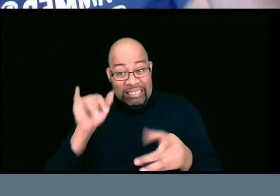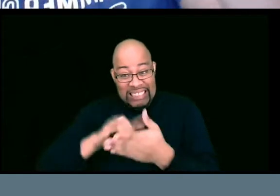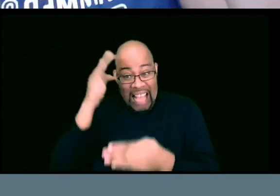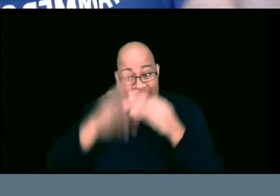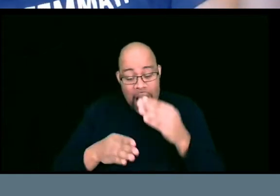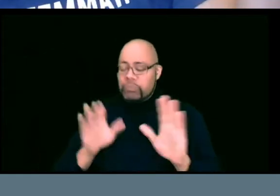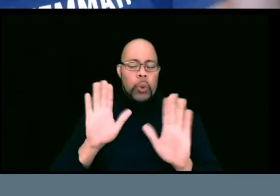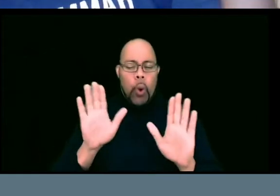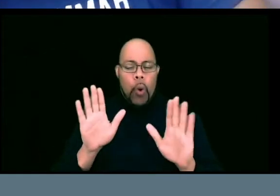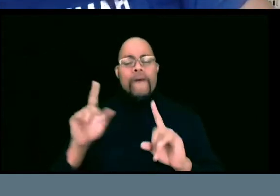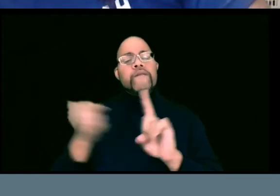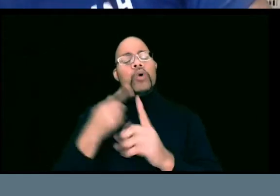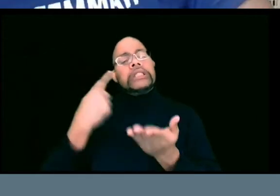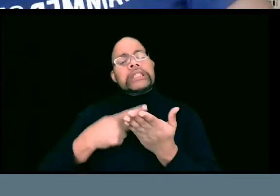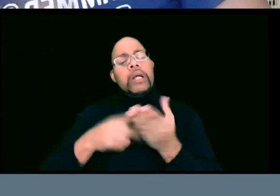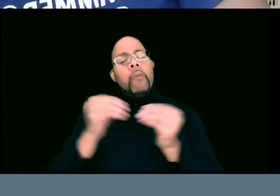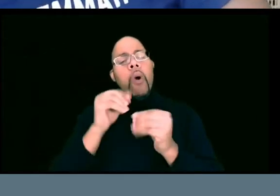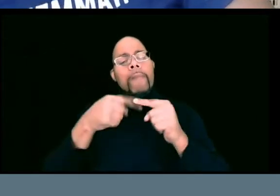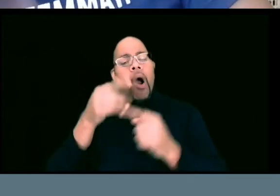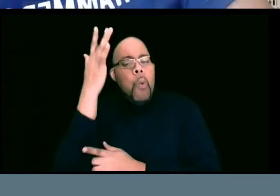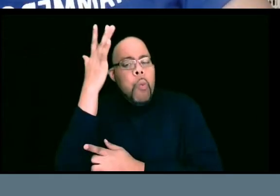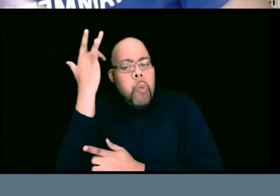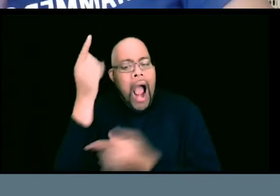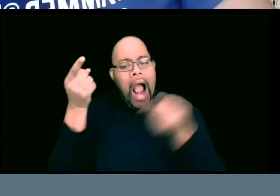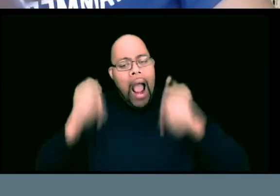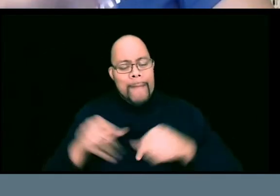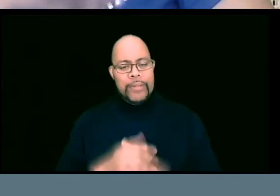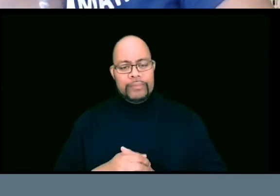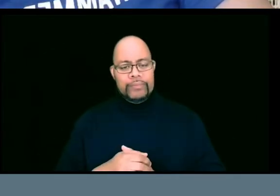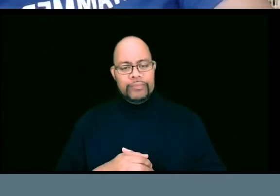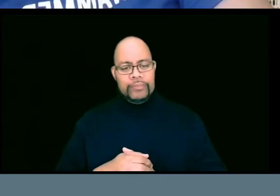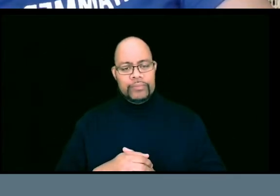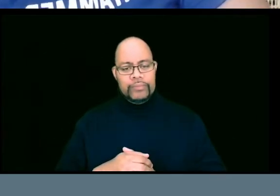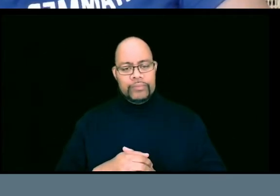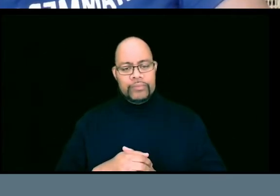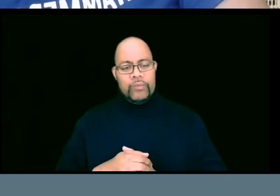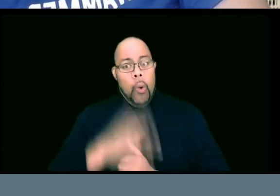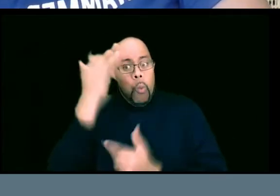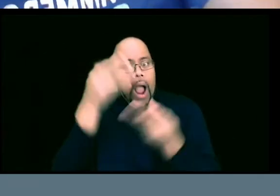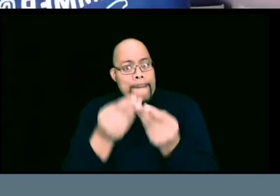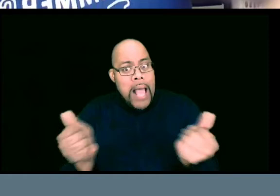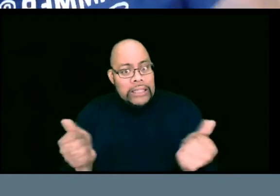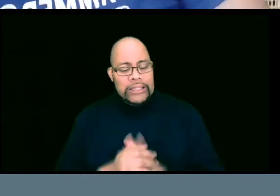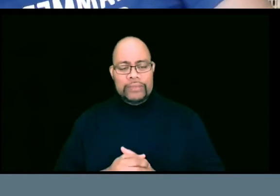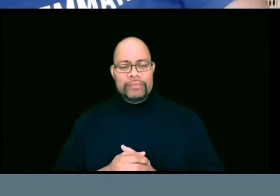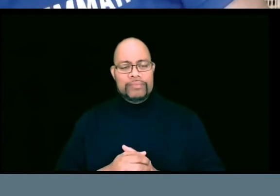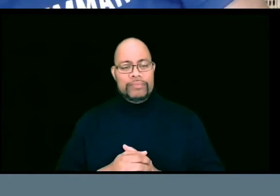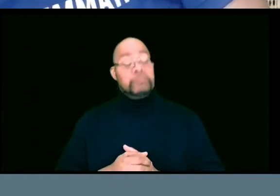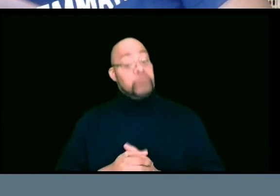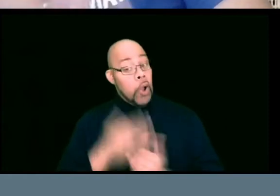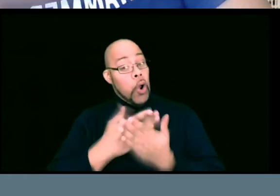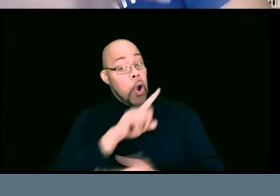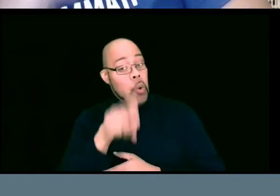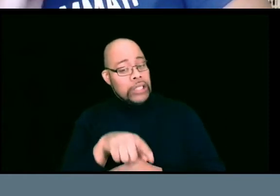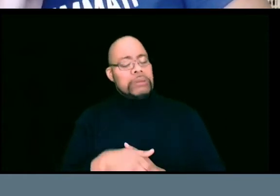all doomed? Is this the end? No. First, let's talk a little bit about why this is happening. Why is it